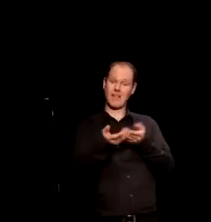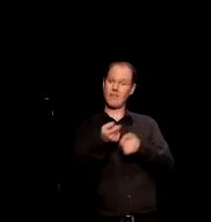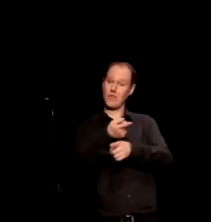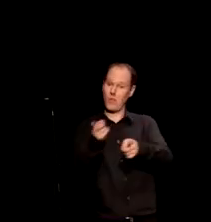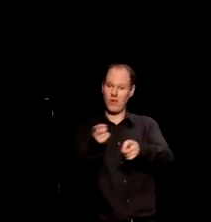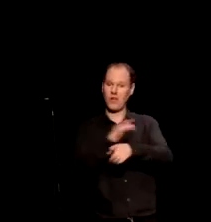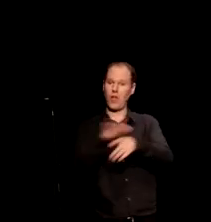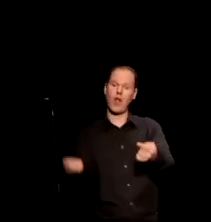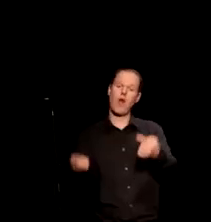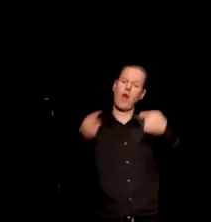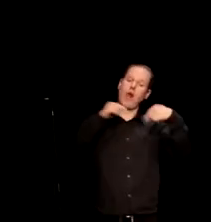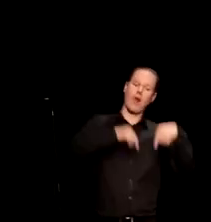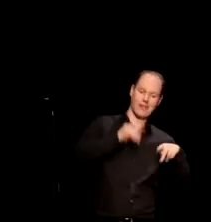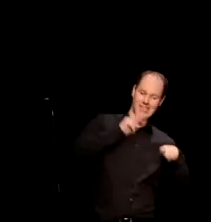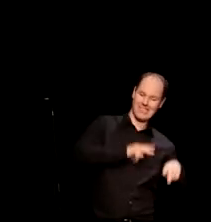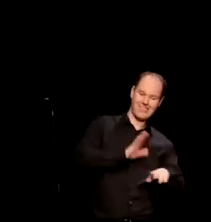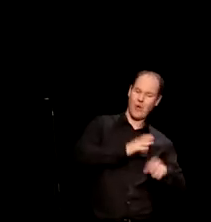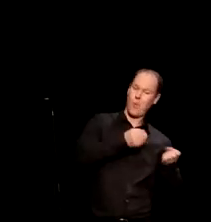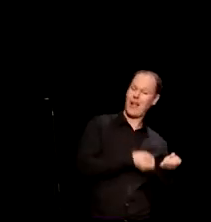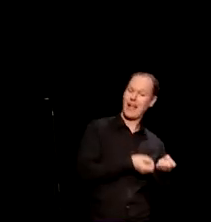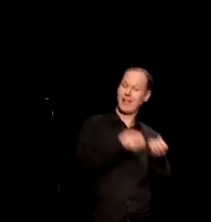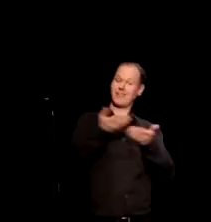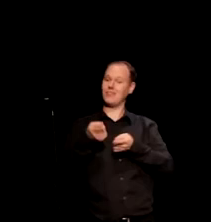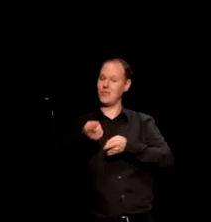I know that's a cost implication.